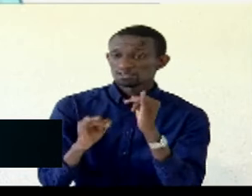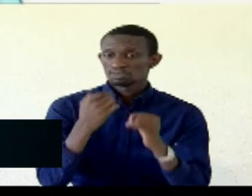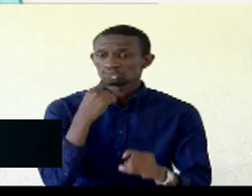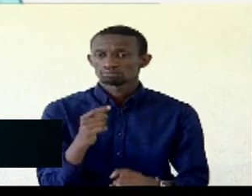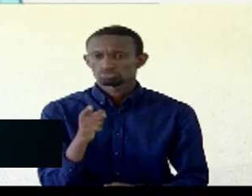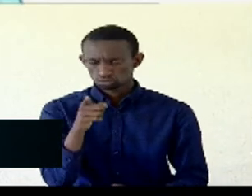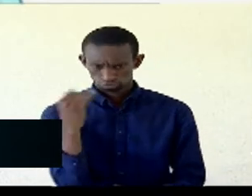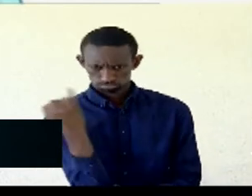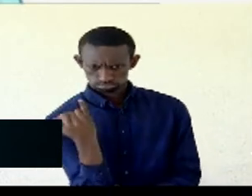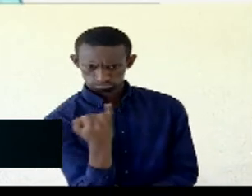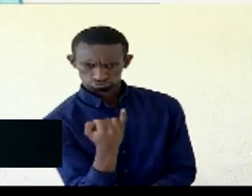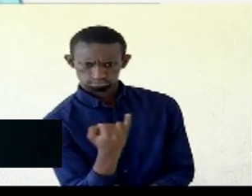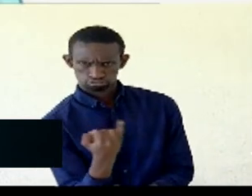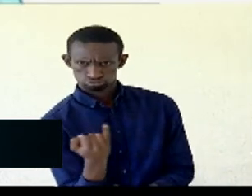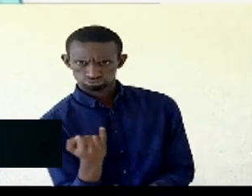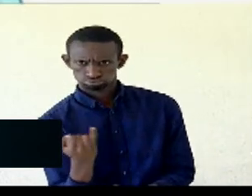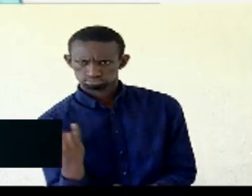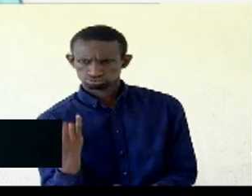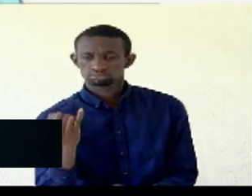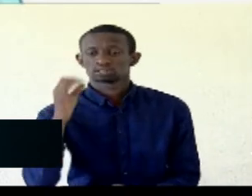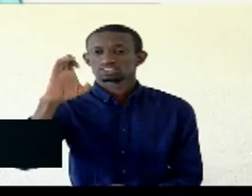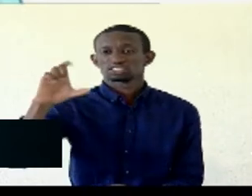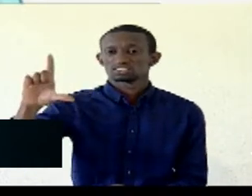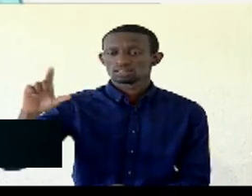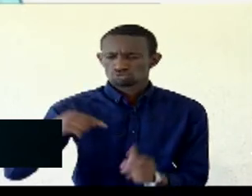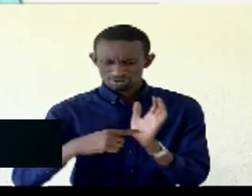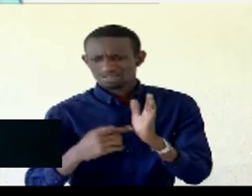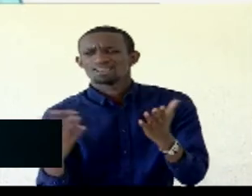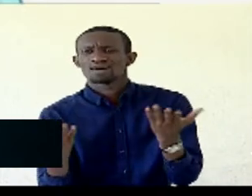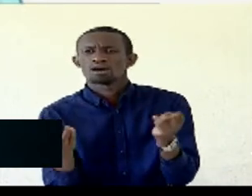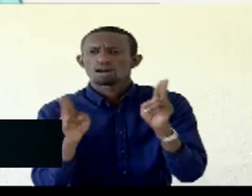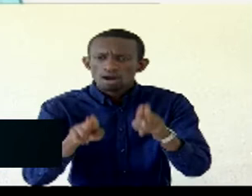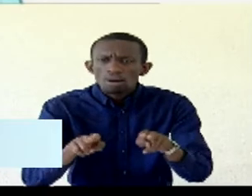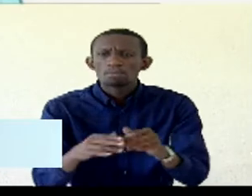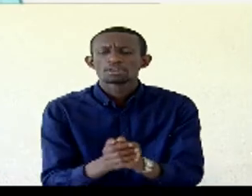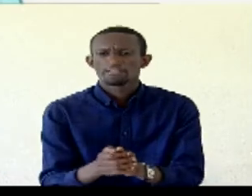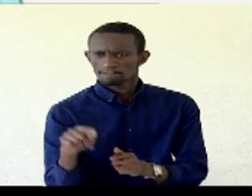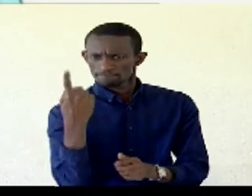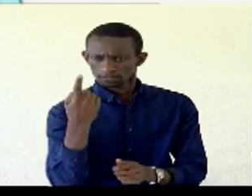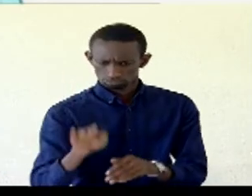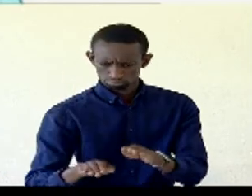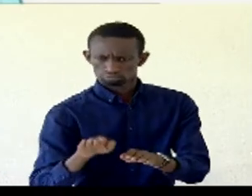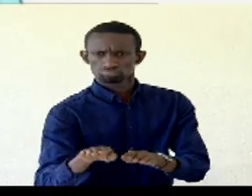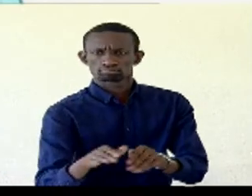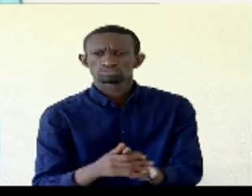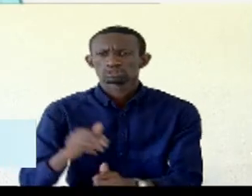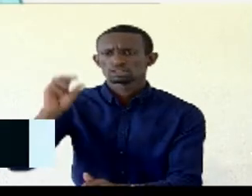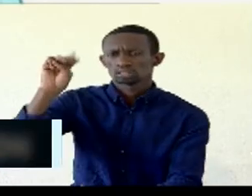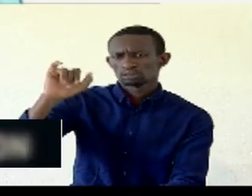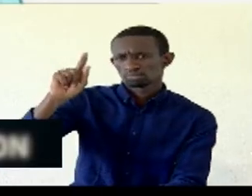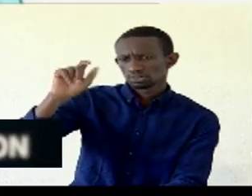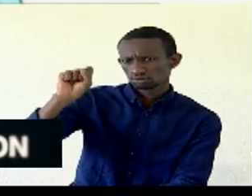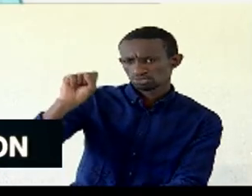a simple diagram to show what actually happens during prophase, the first stage in mitosis.